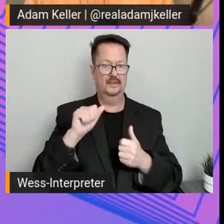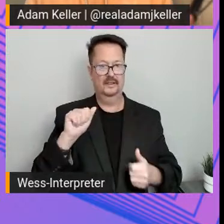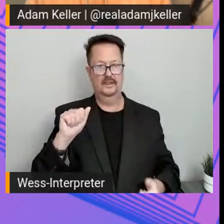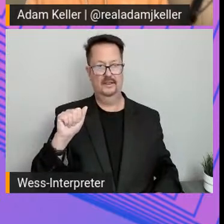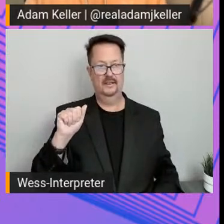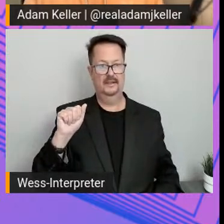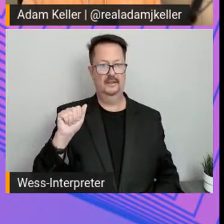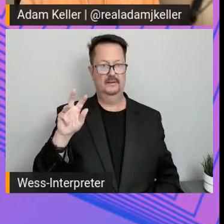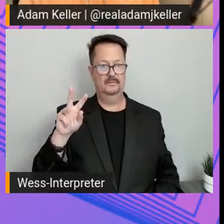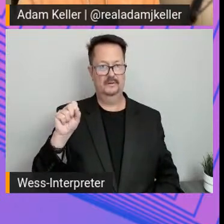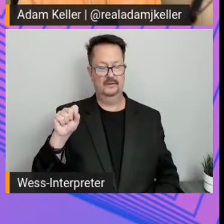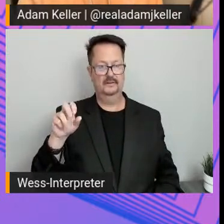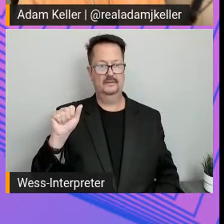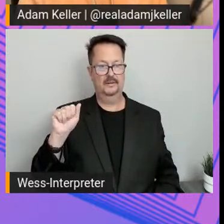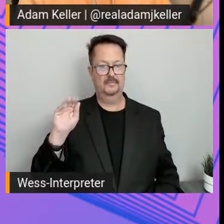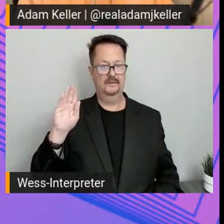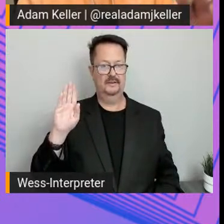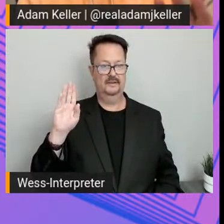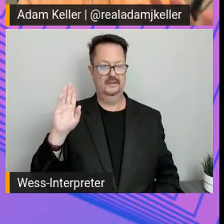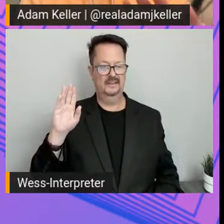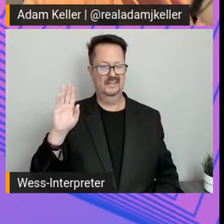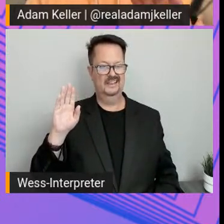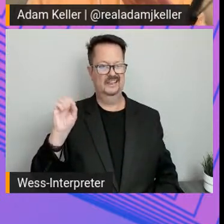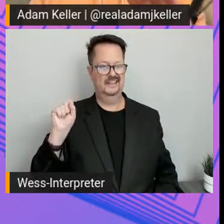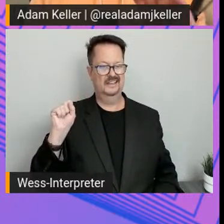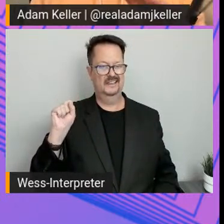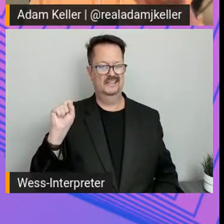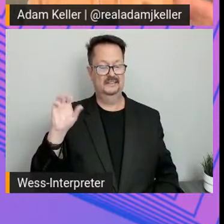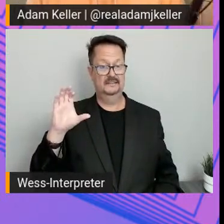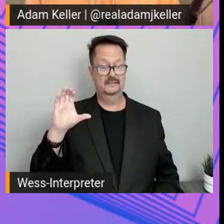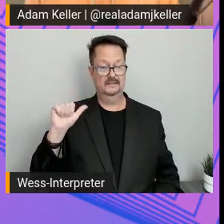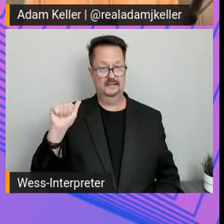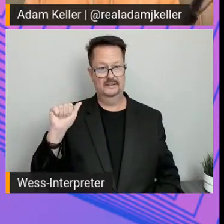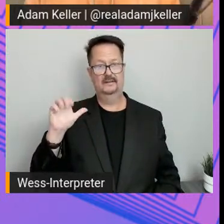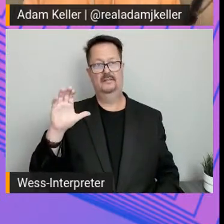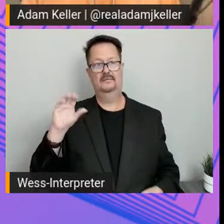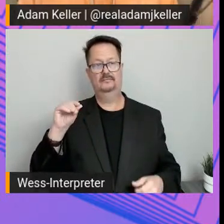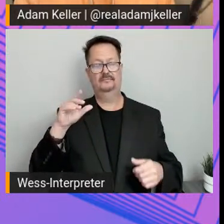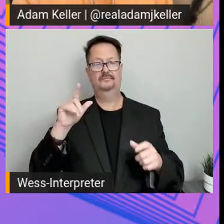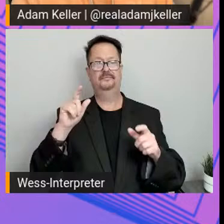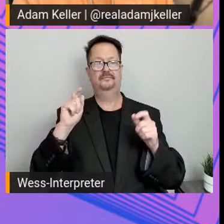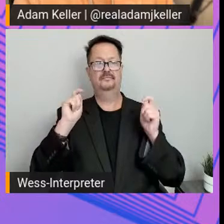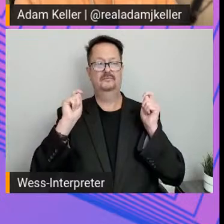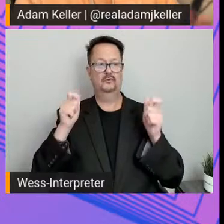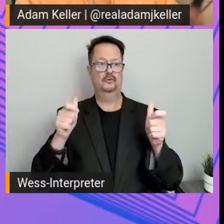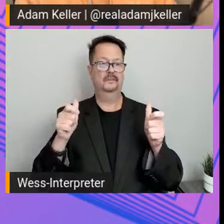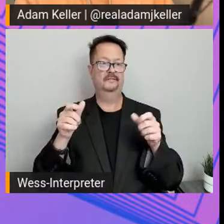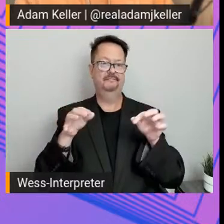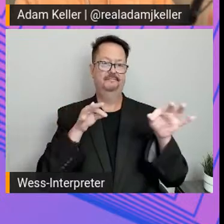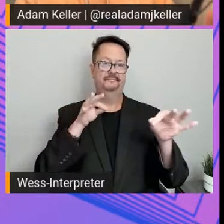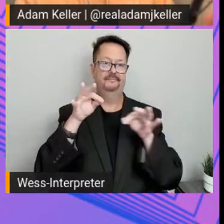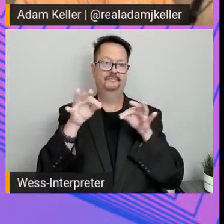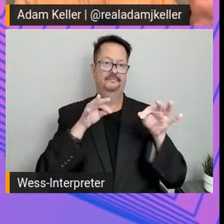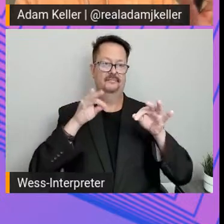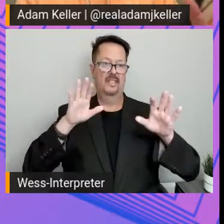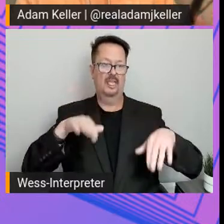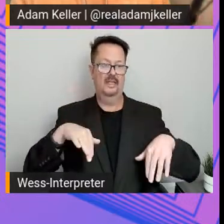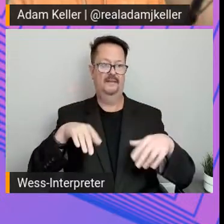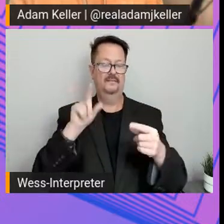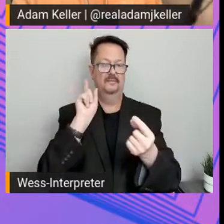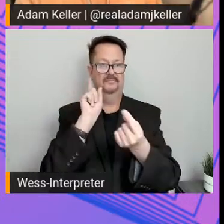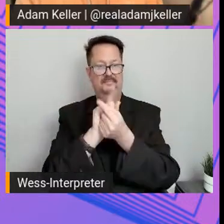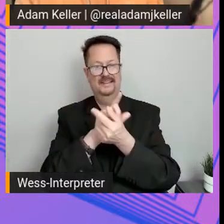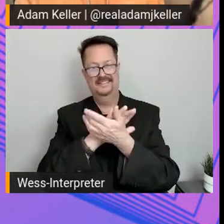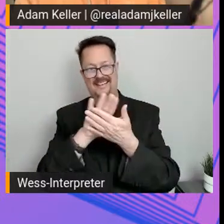CLI, and Docker Compose. So just a quick slide about me, in case we haven't met before. Nice to meet